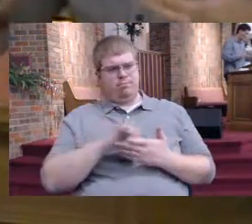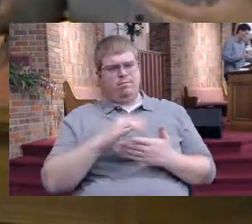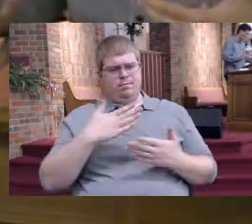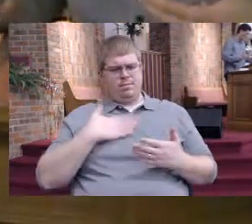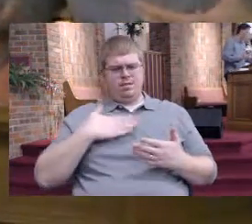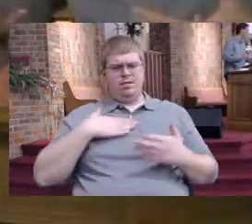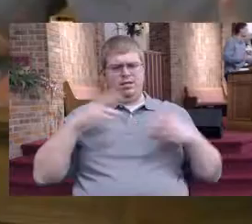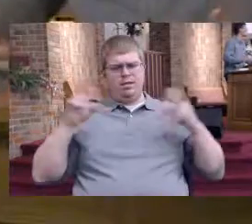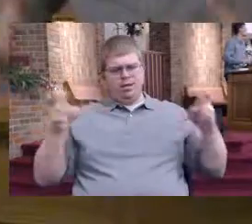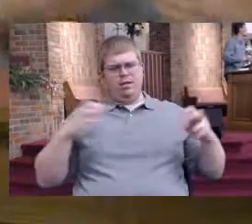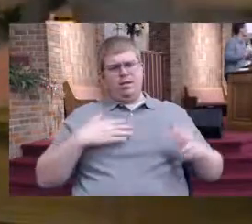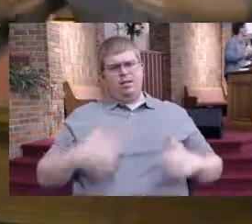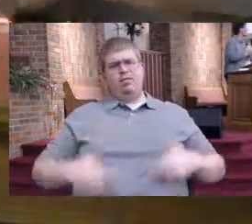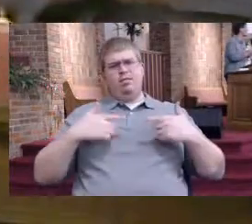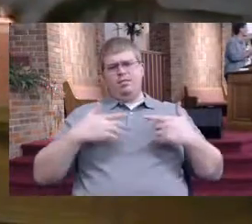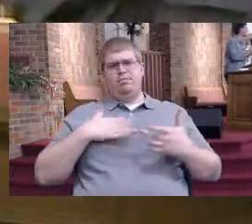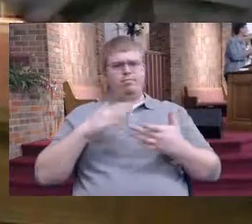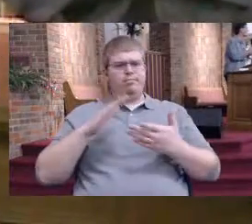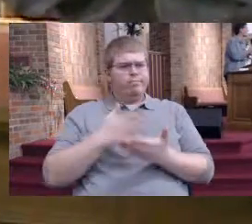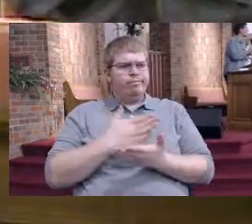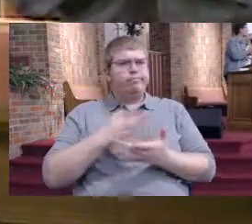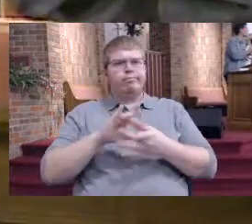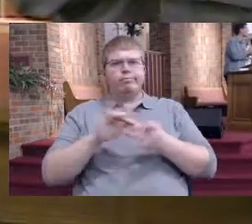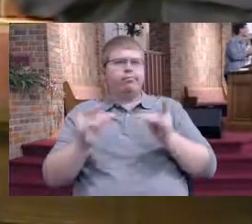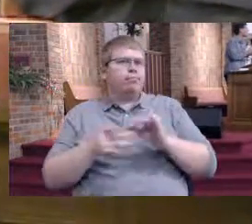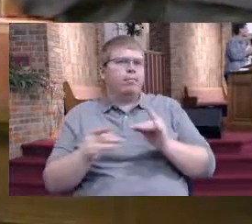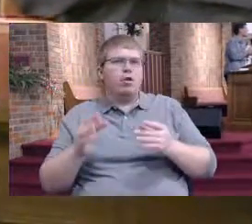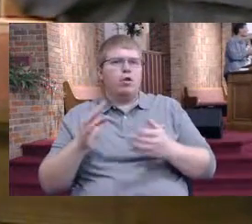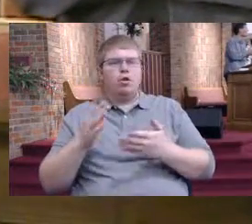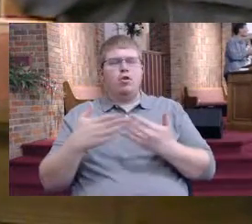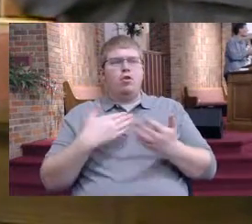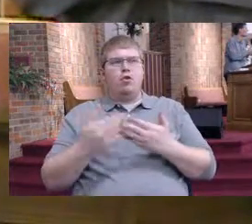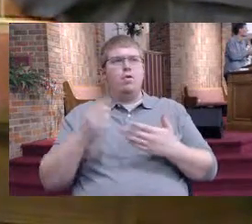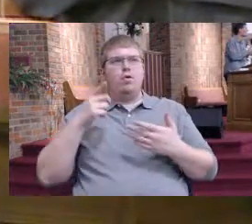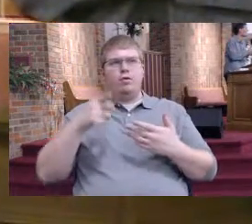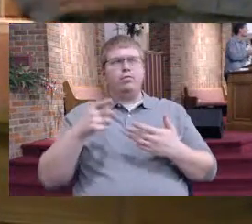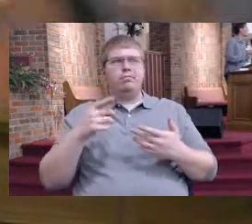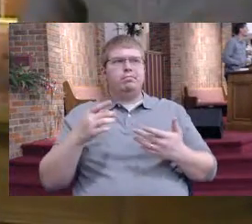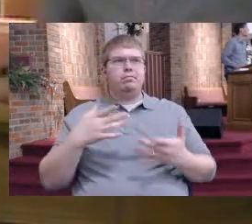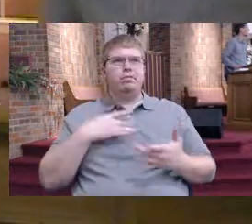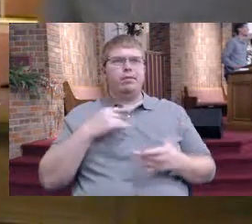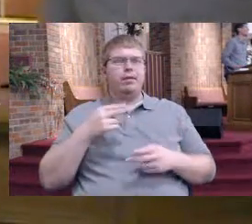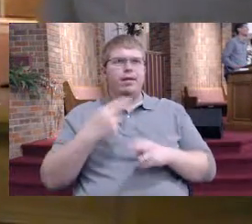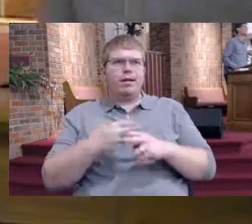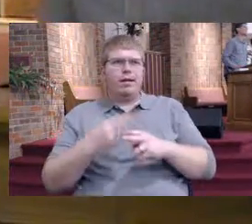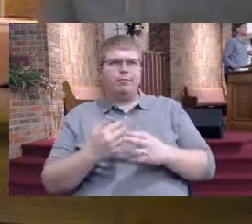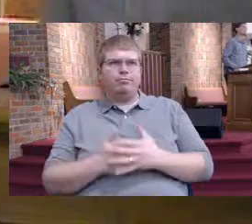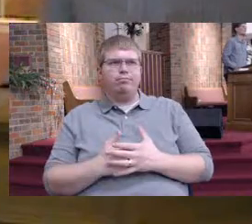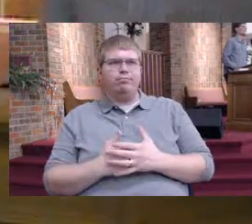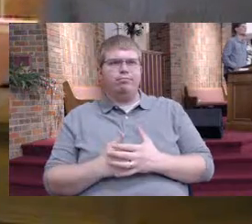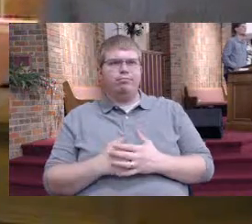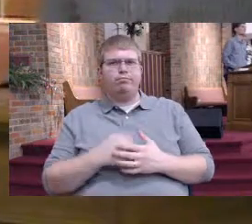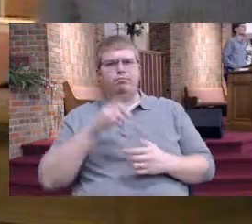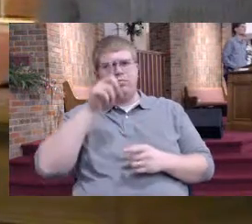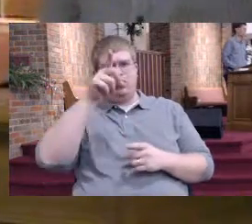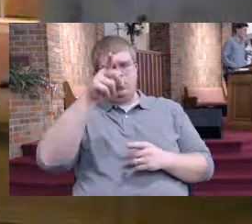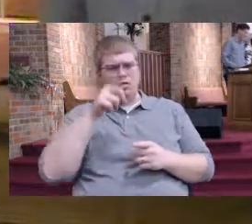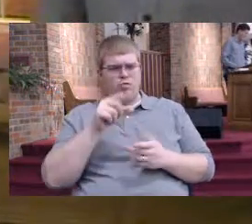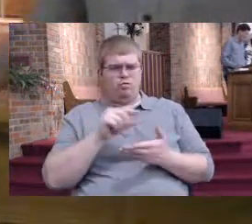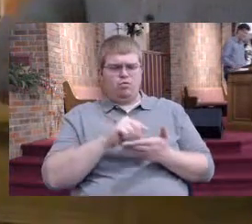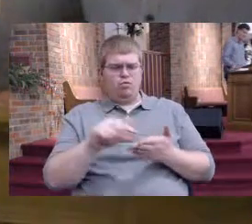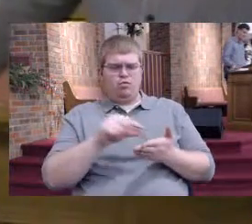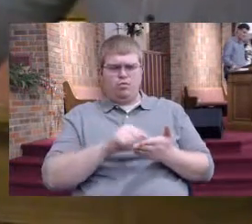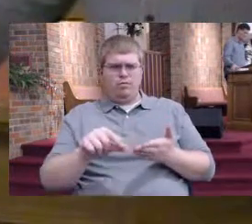and my song, my story, it kind of goes along with one scripture in particular, and that's